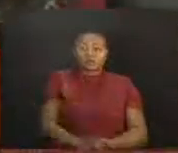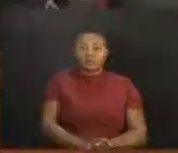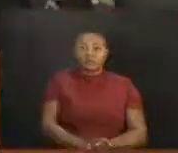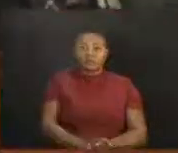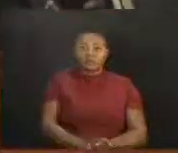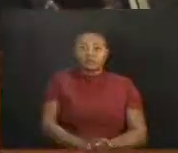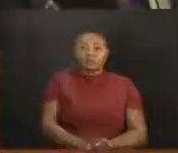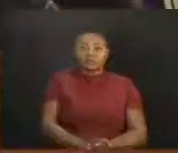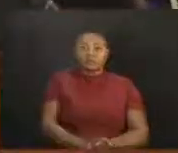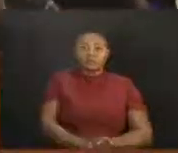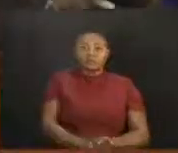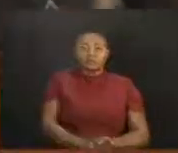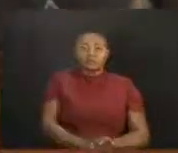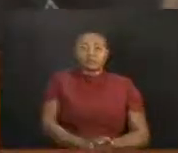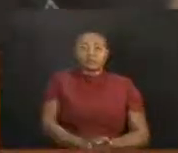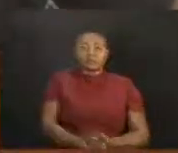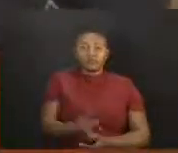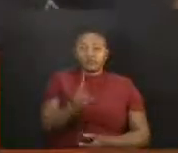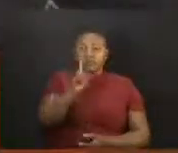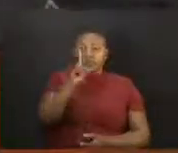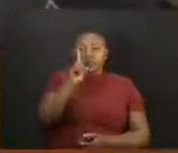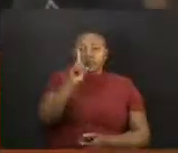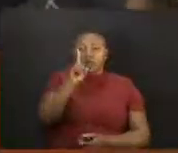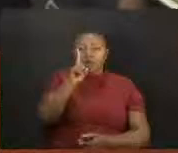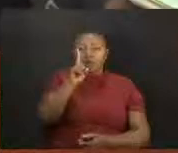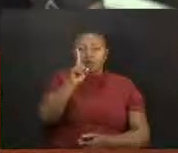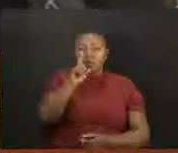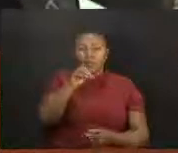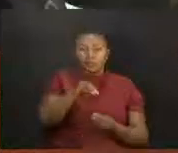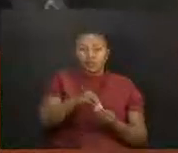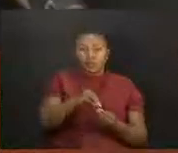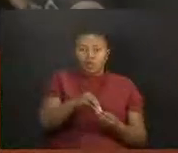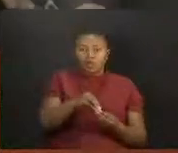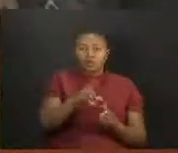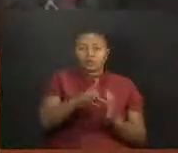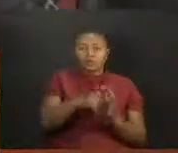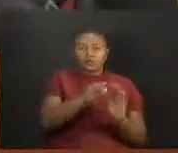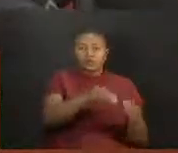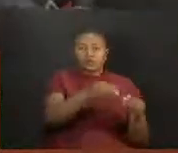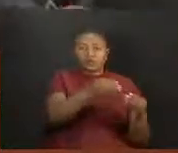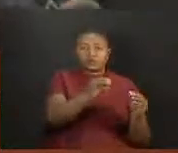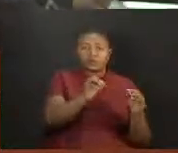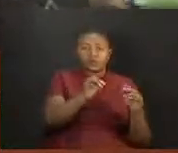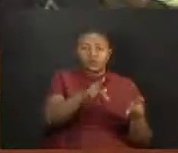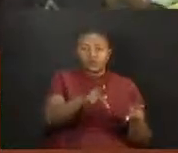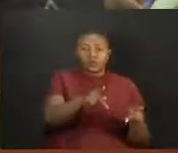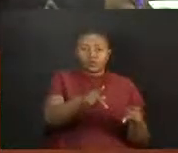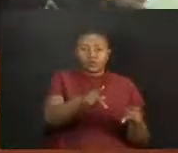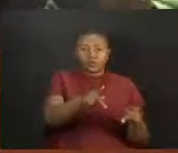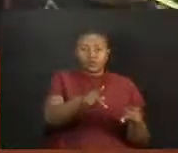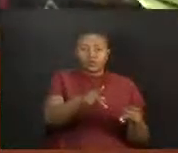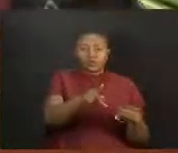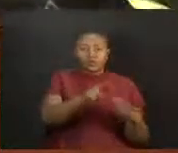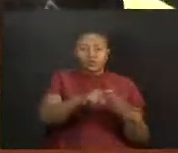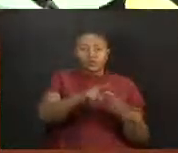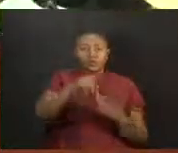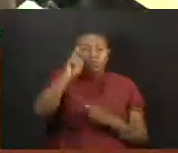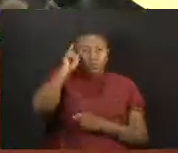Thank you. I'll take one more from here and give the opportunity to the governor. Kennedy Osenyako.